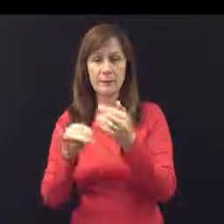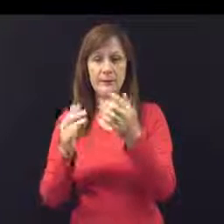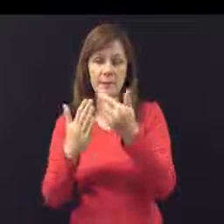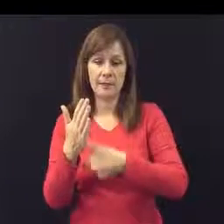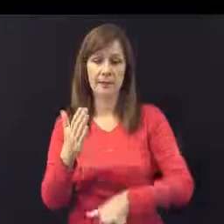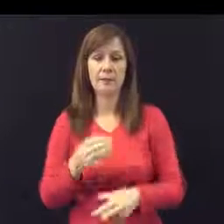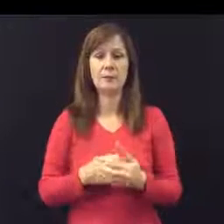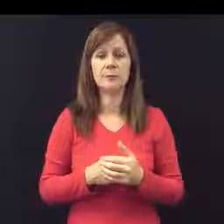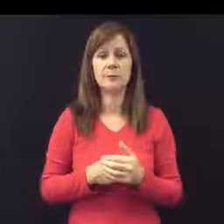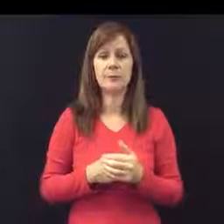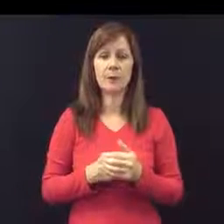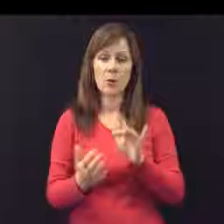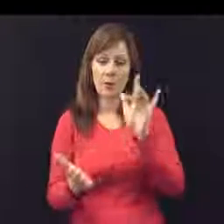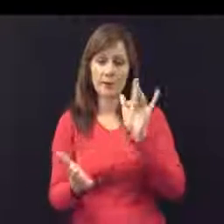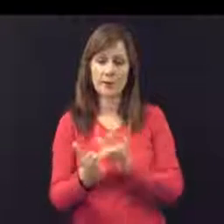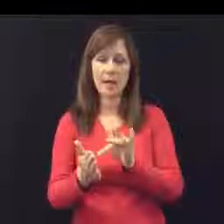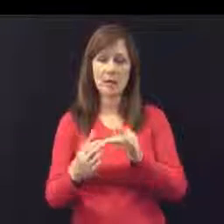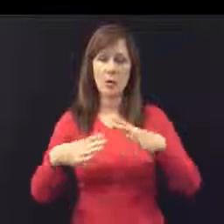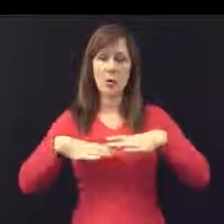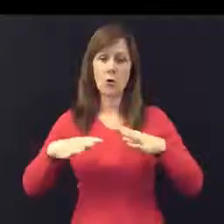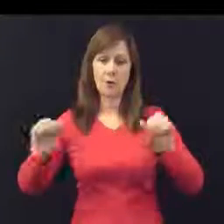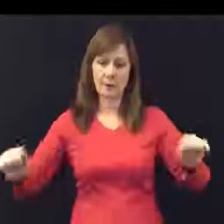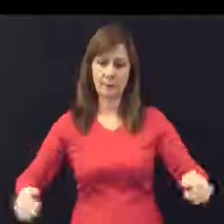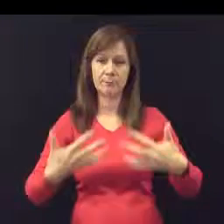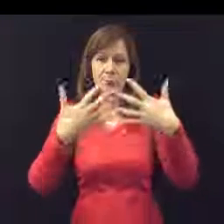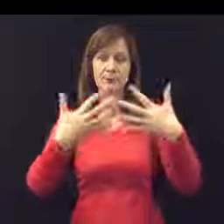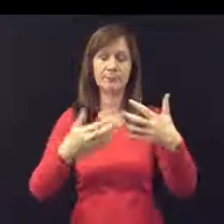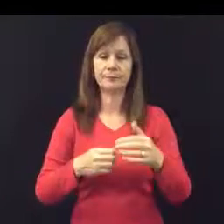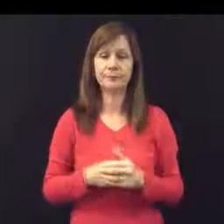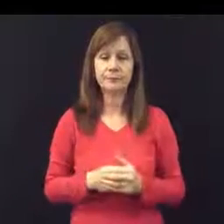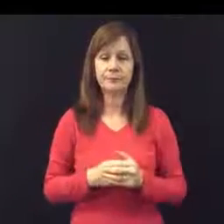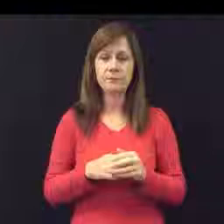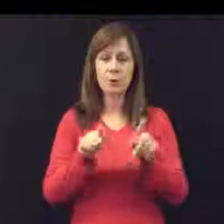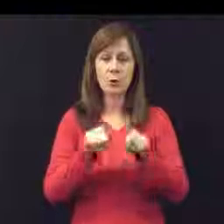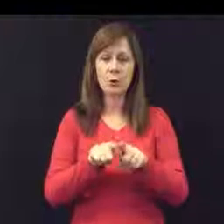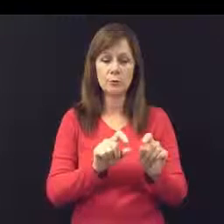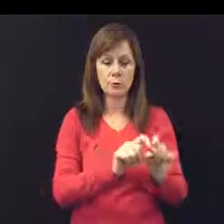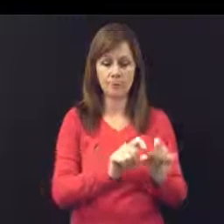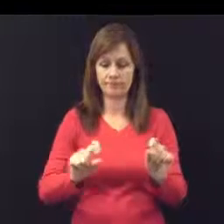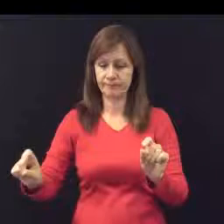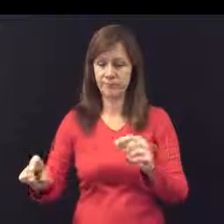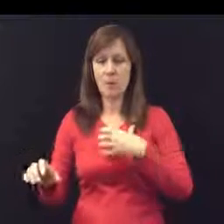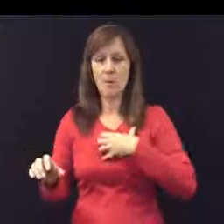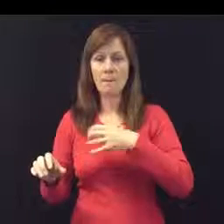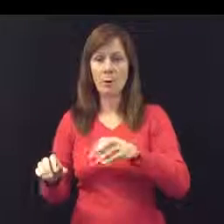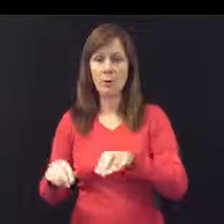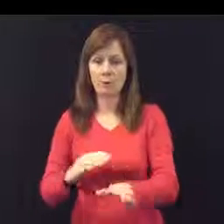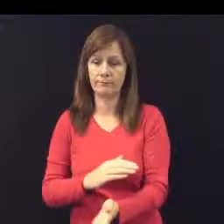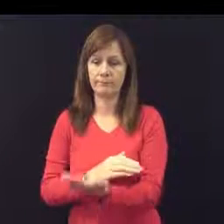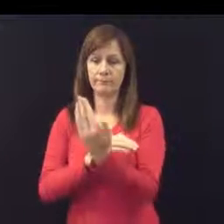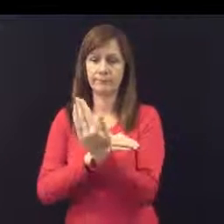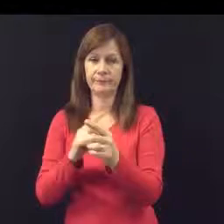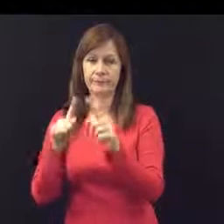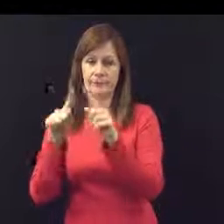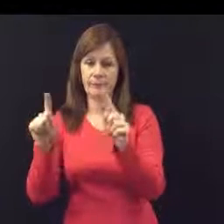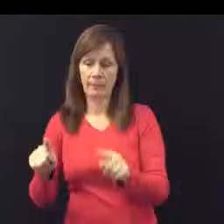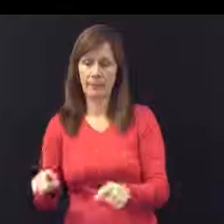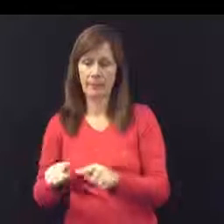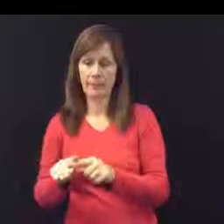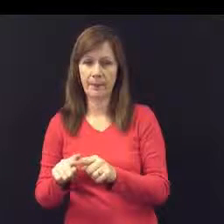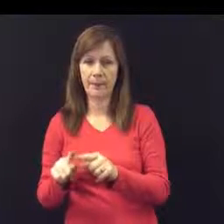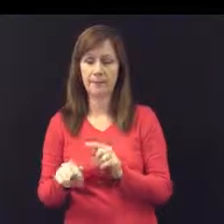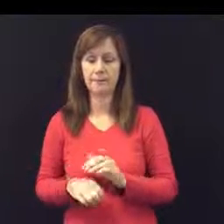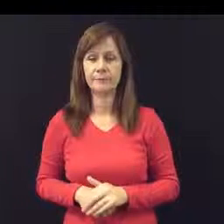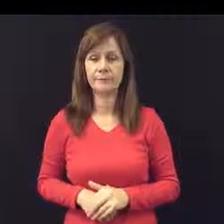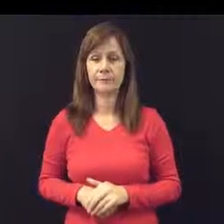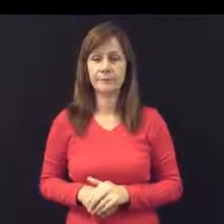or albums. Tapping on any of those buttons loads that view of your content into the middle section of the interface. The